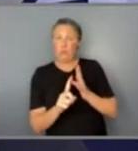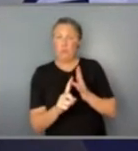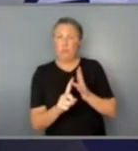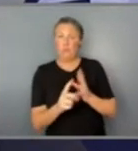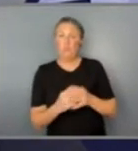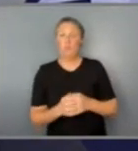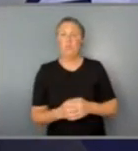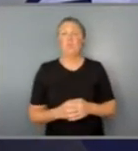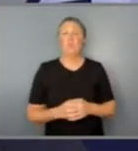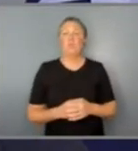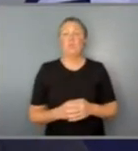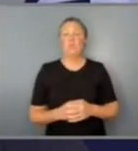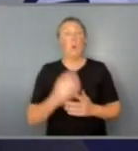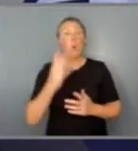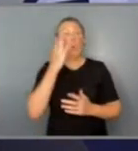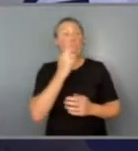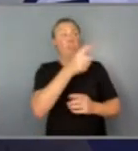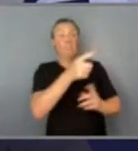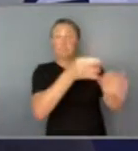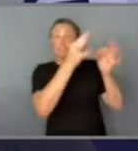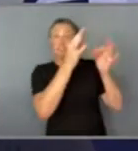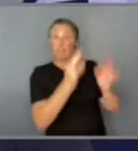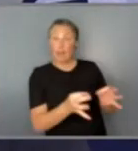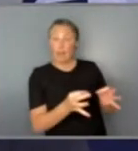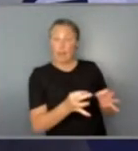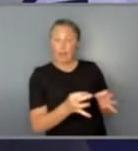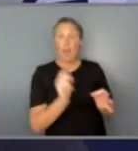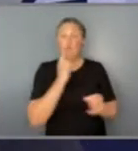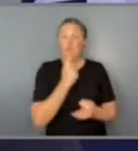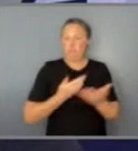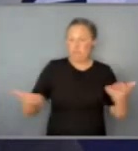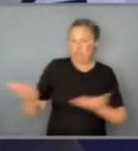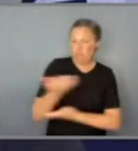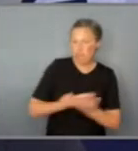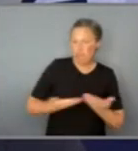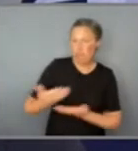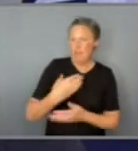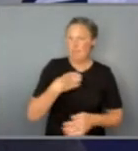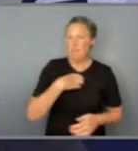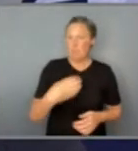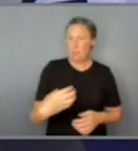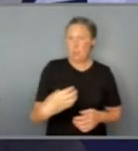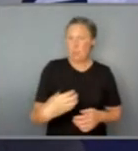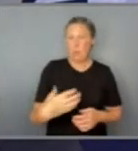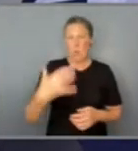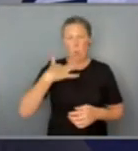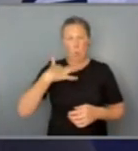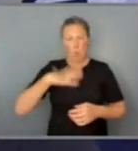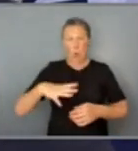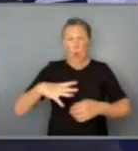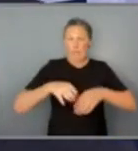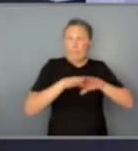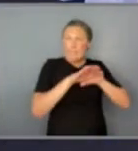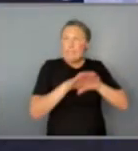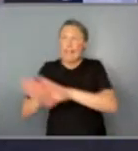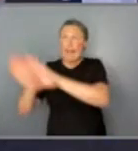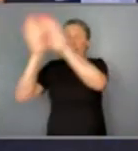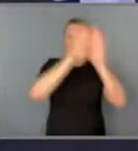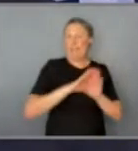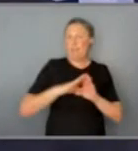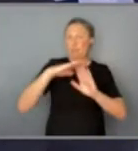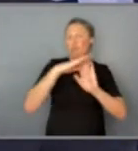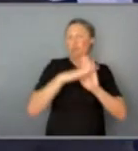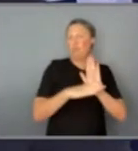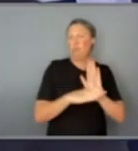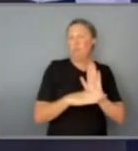bring a recommendation to that meeting to ensure that we can get that consistency across the country. There